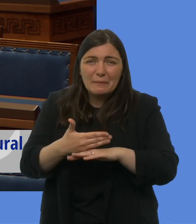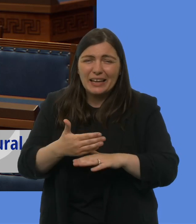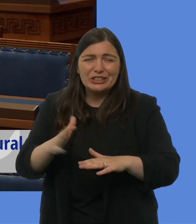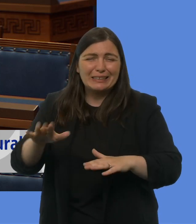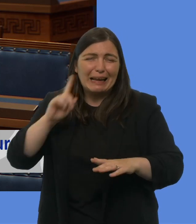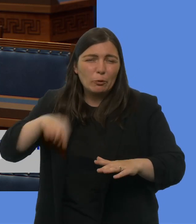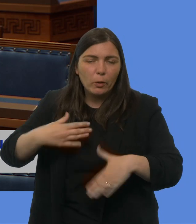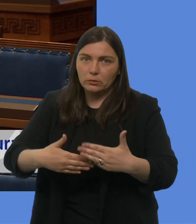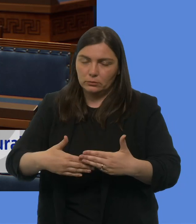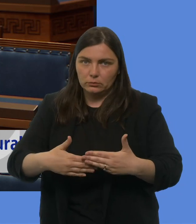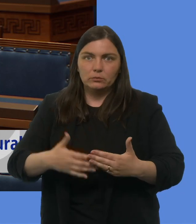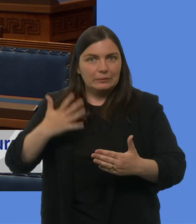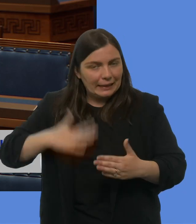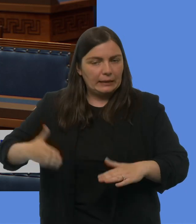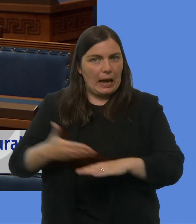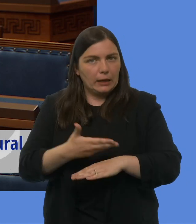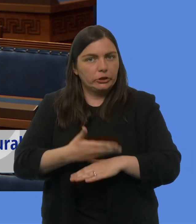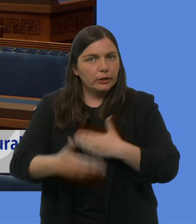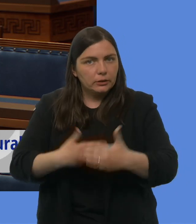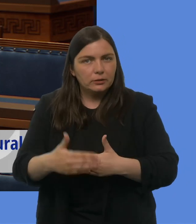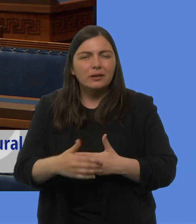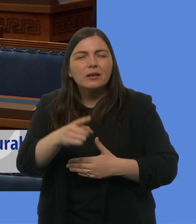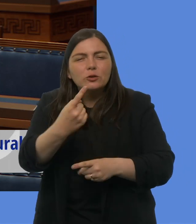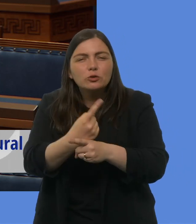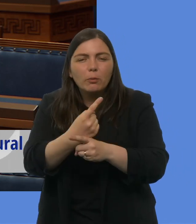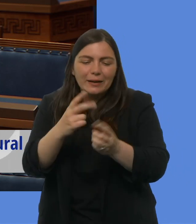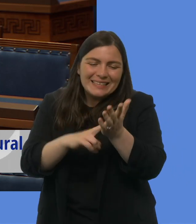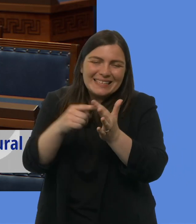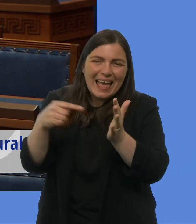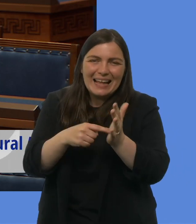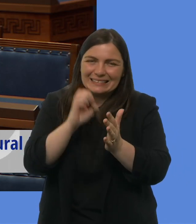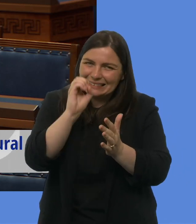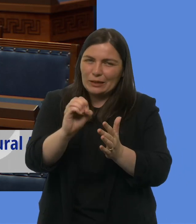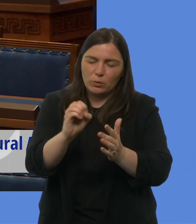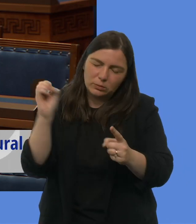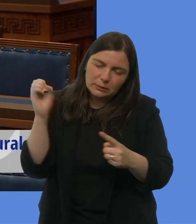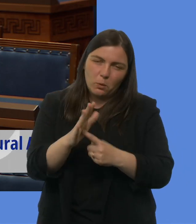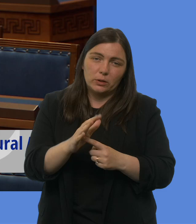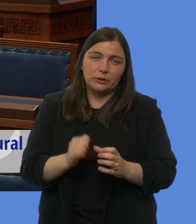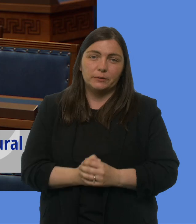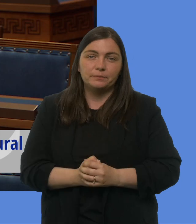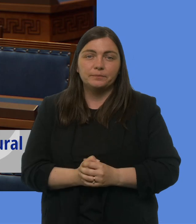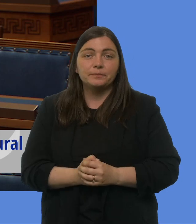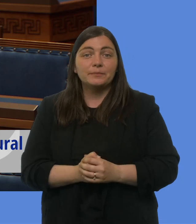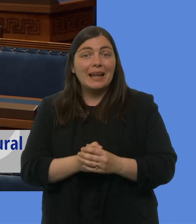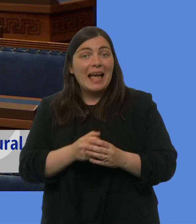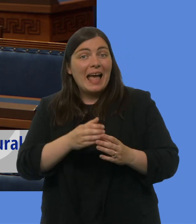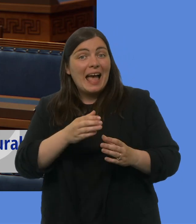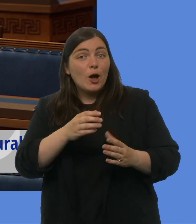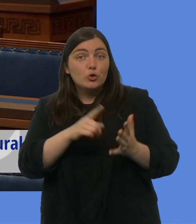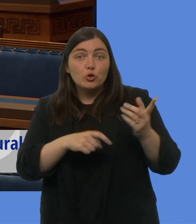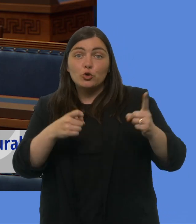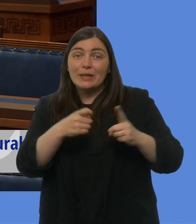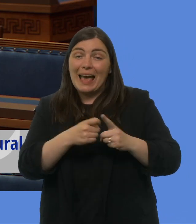zero. I take my advice from respected scientific evidence-based organisations such as the UK Climate Change